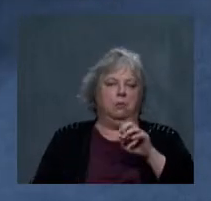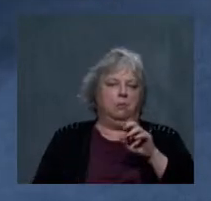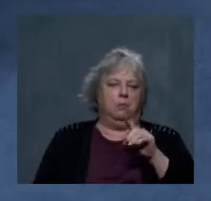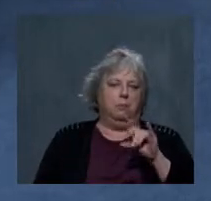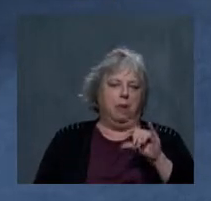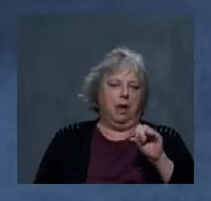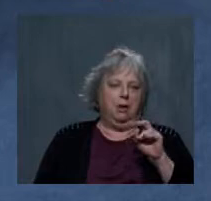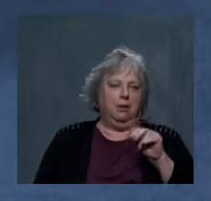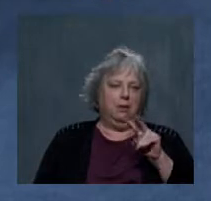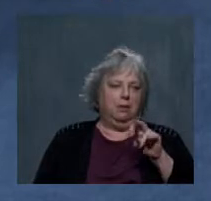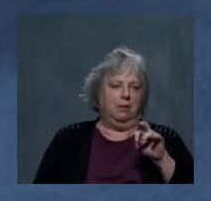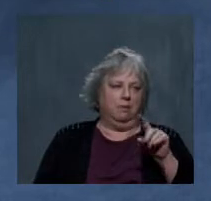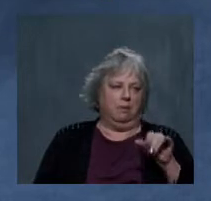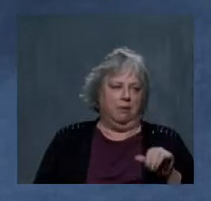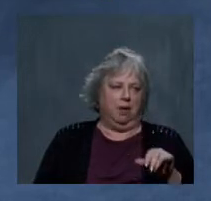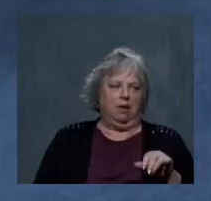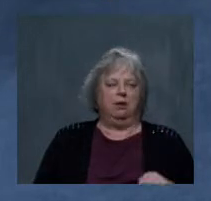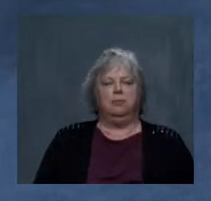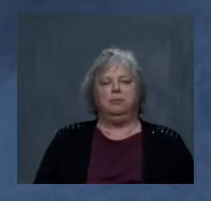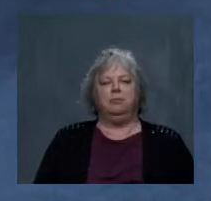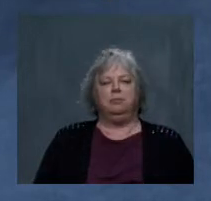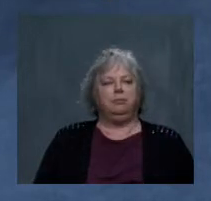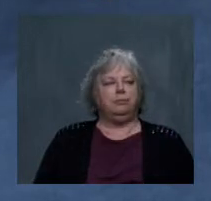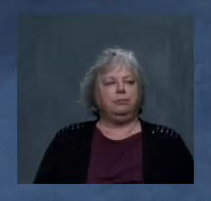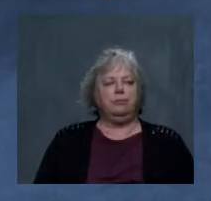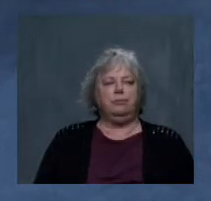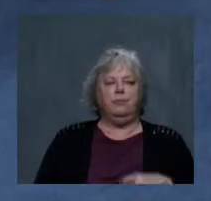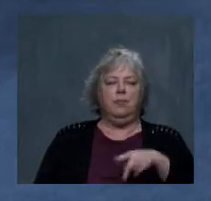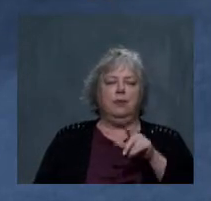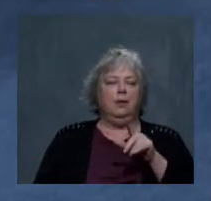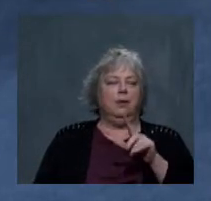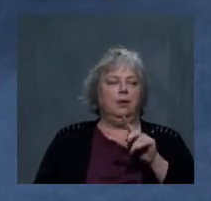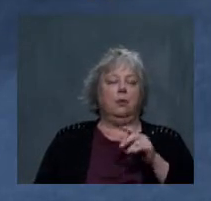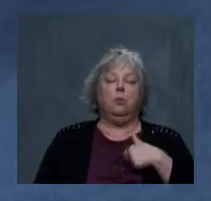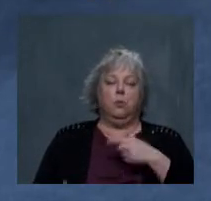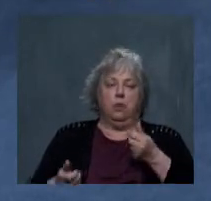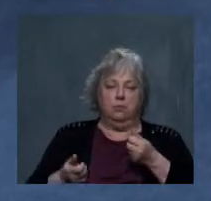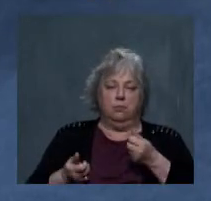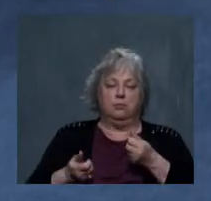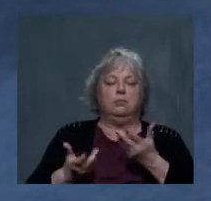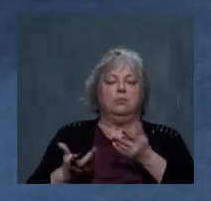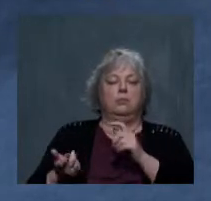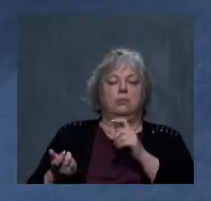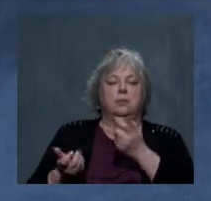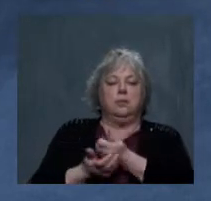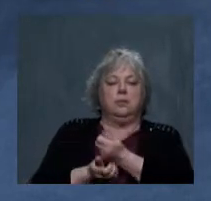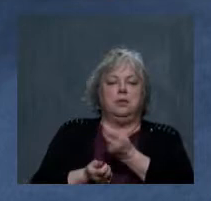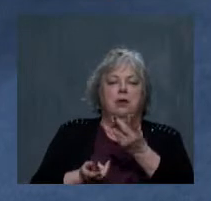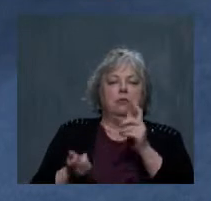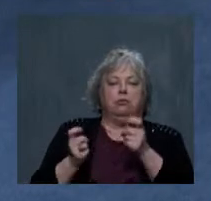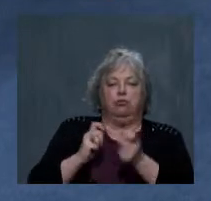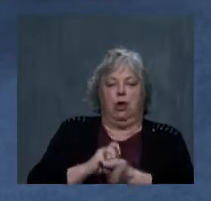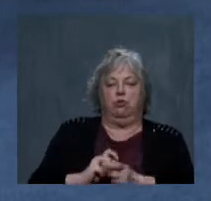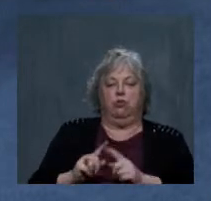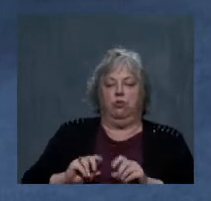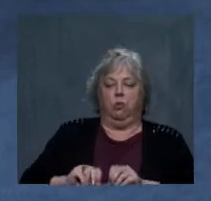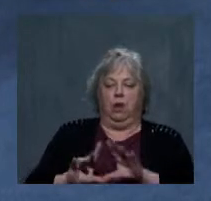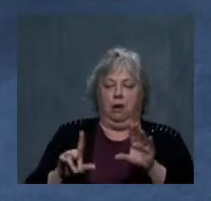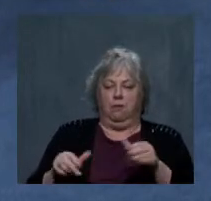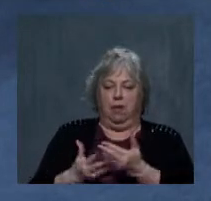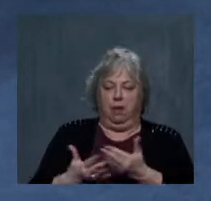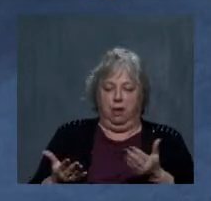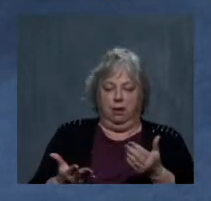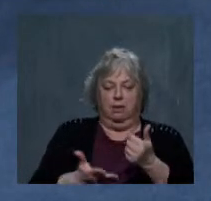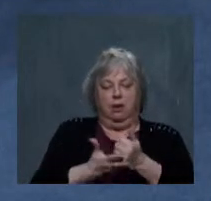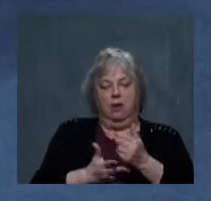The changes that we've made in the plat, and we've made several changes in the plat itself to clarify things and help people